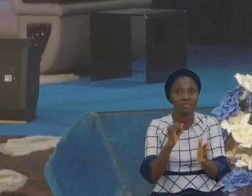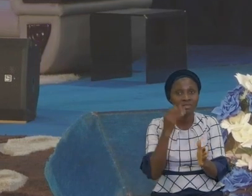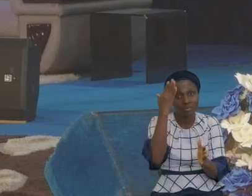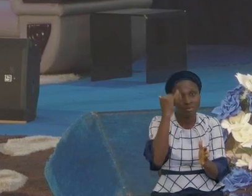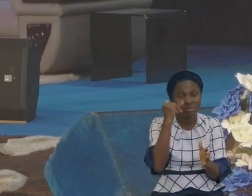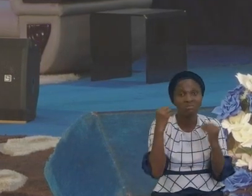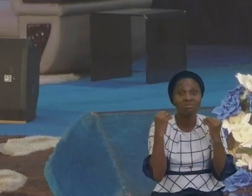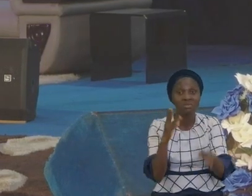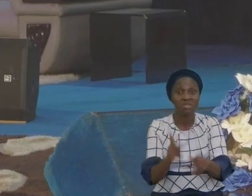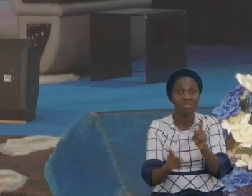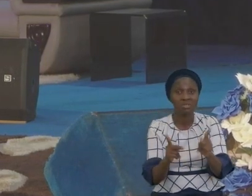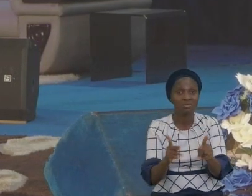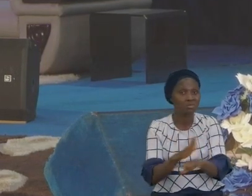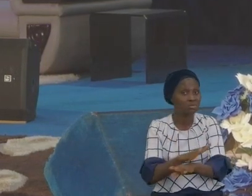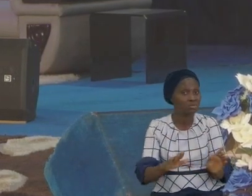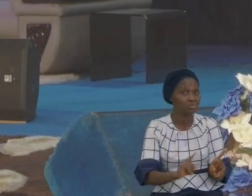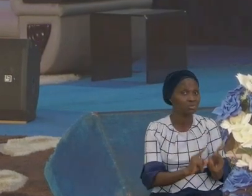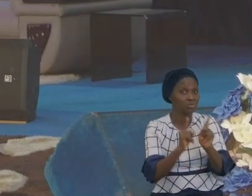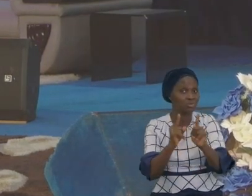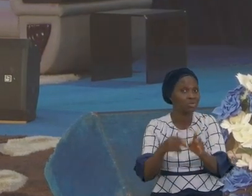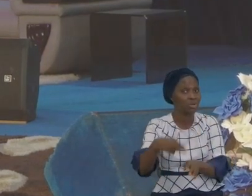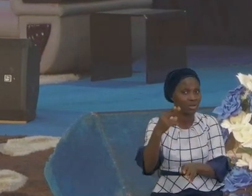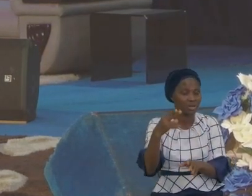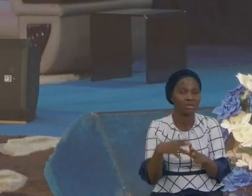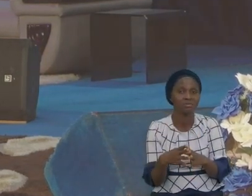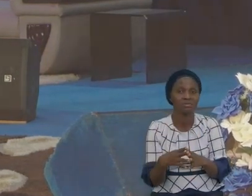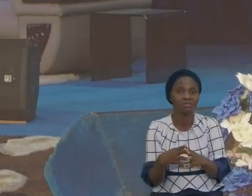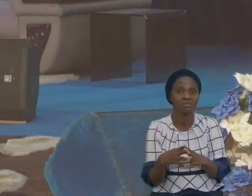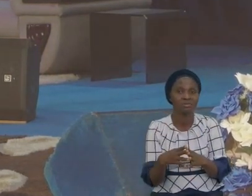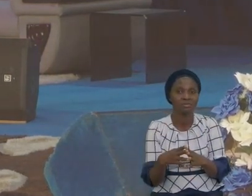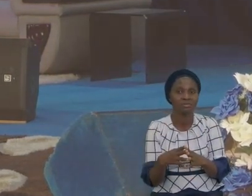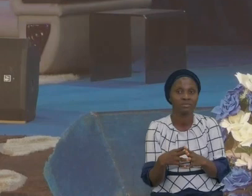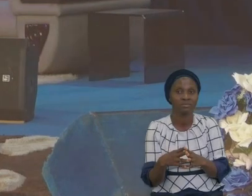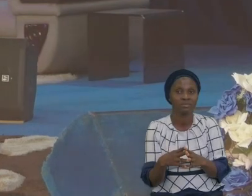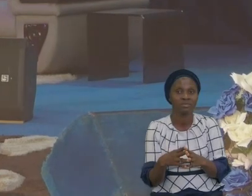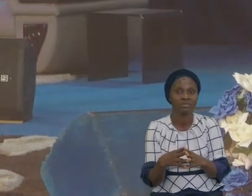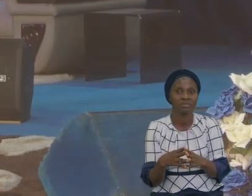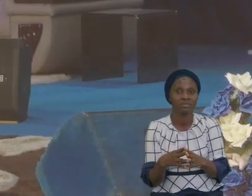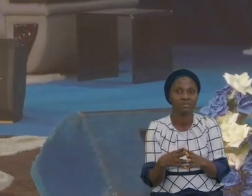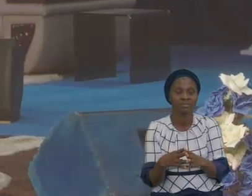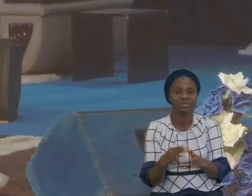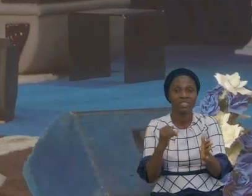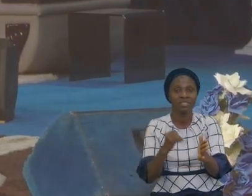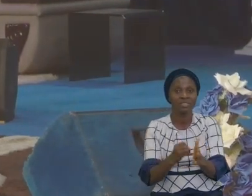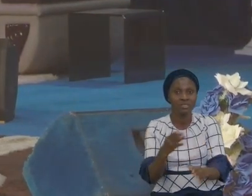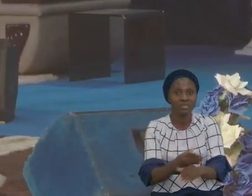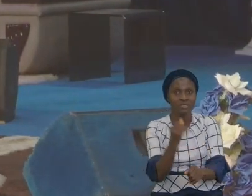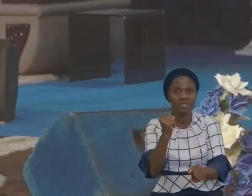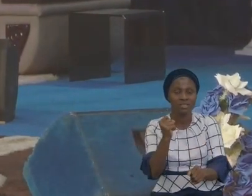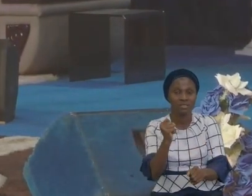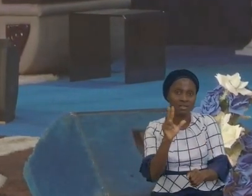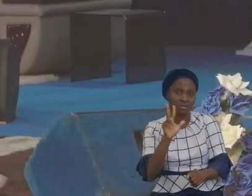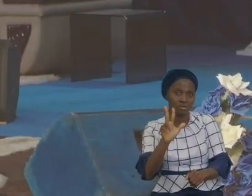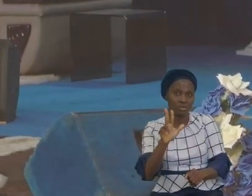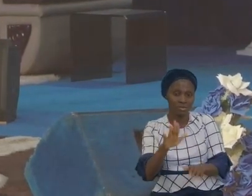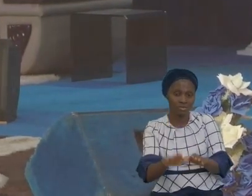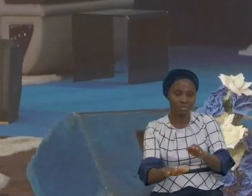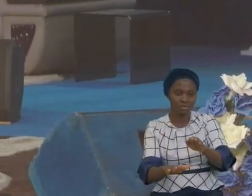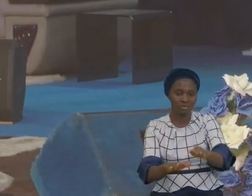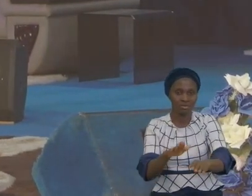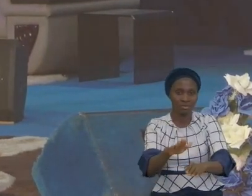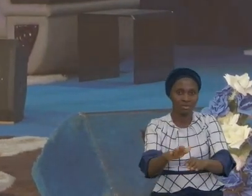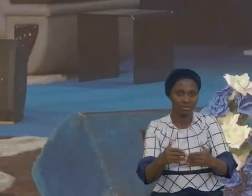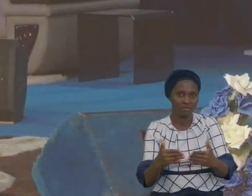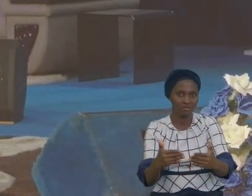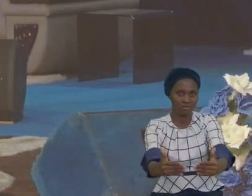They take 3 steps forward. The following day, they take 4 steps